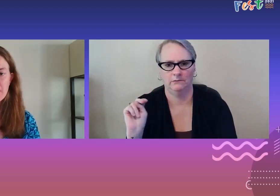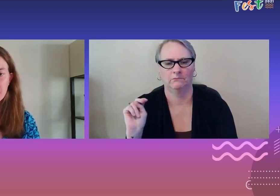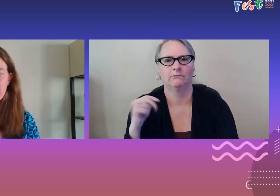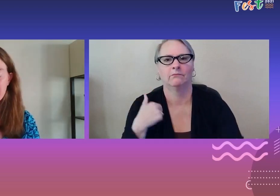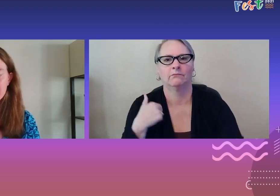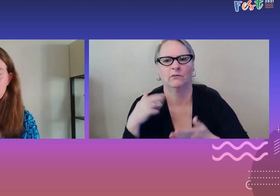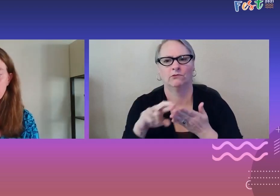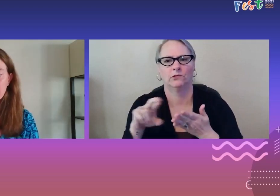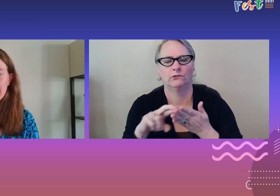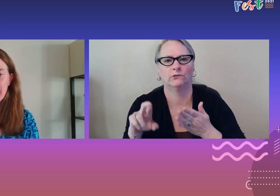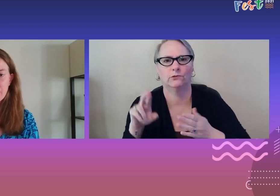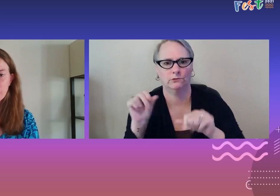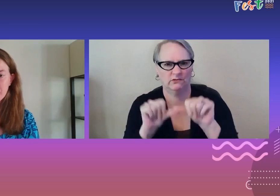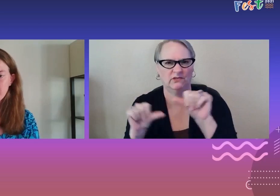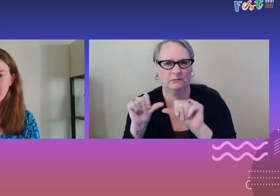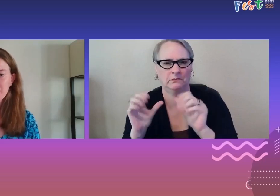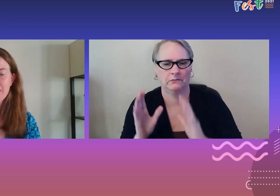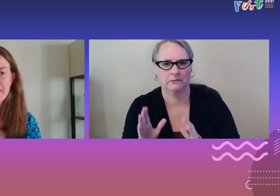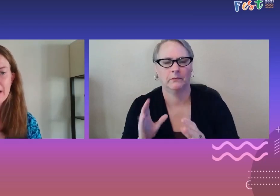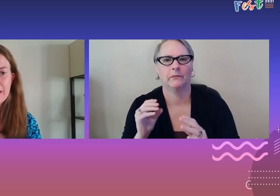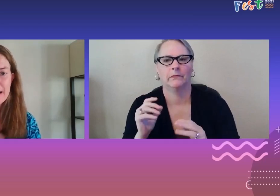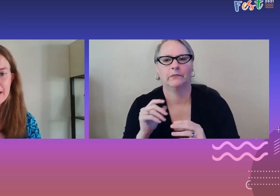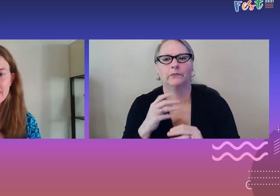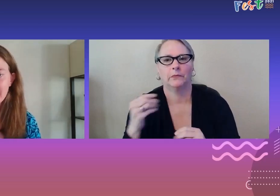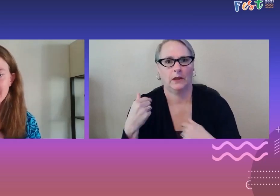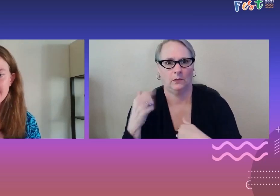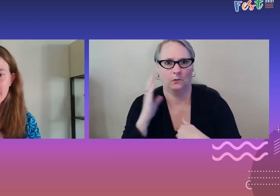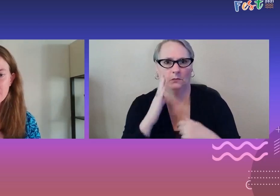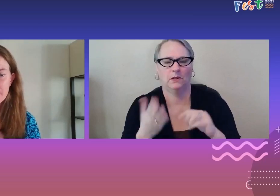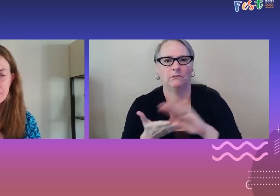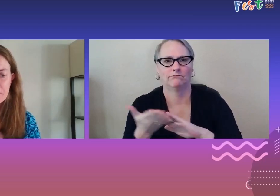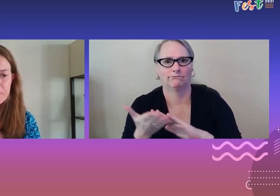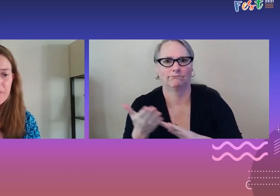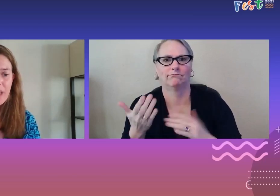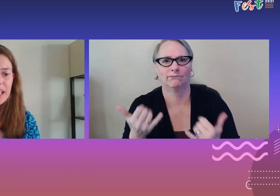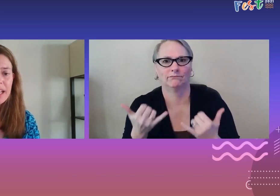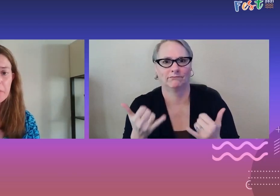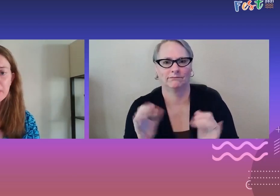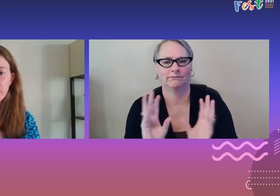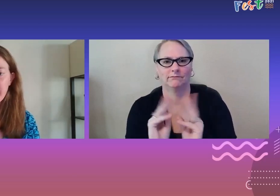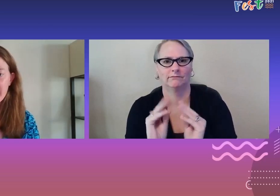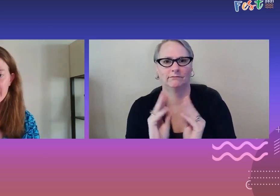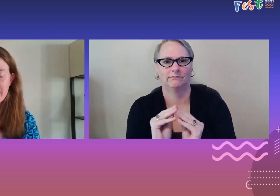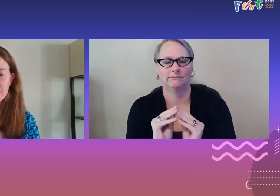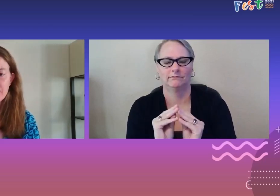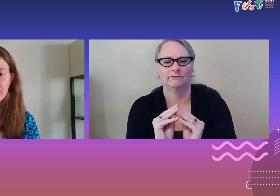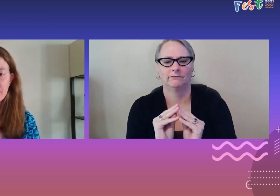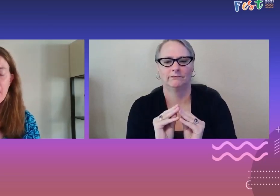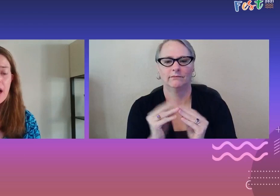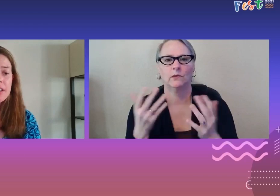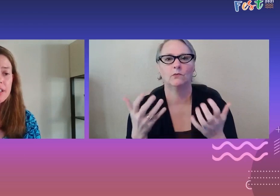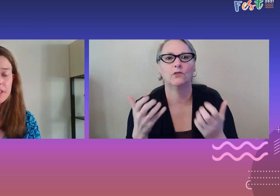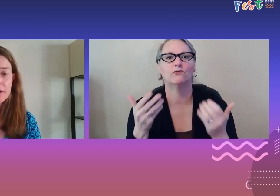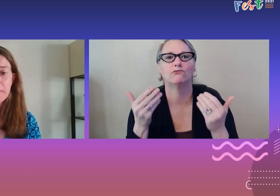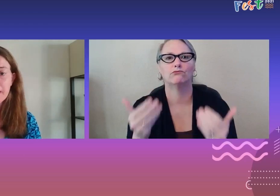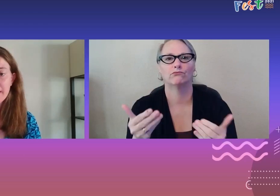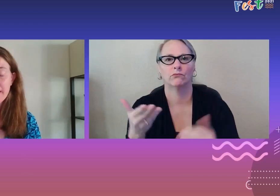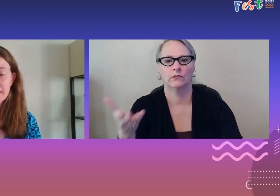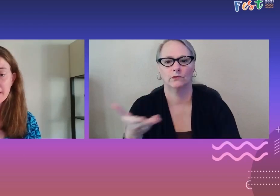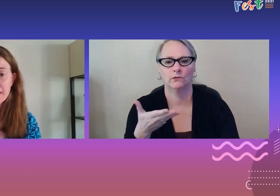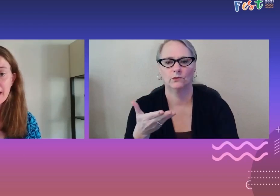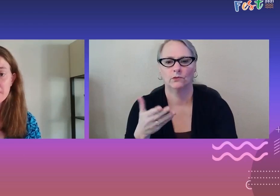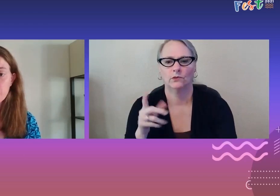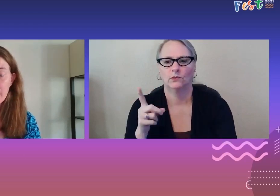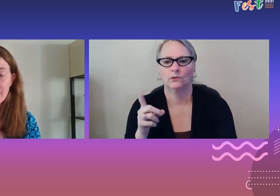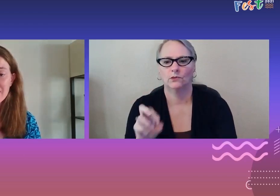Graham Child Development Institute, and I will be the moderator in today's session. And I want to go ahead and introduce Dr.